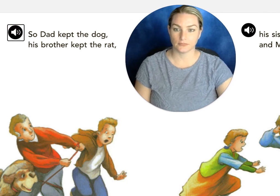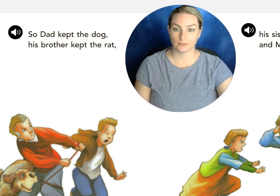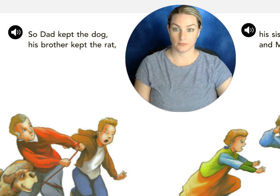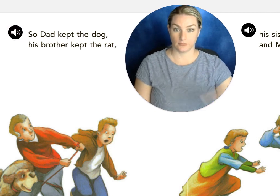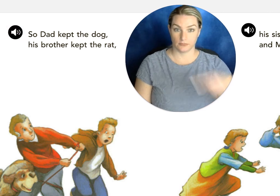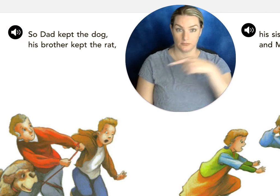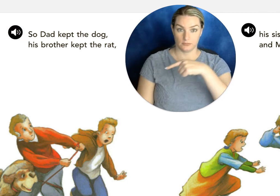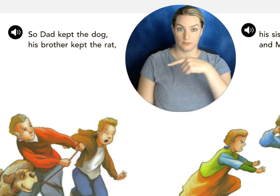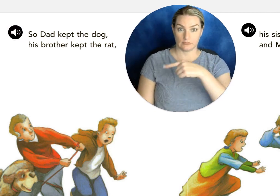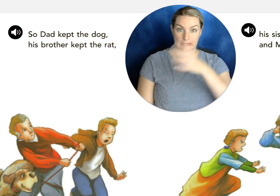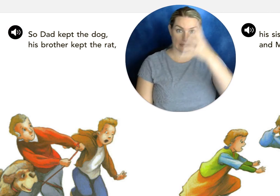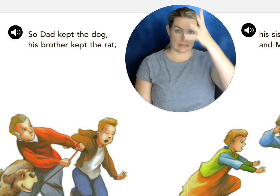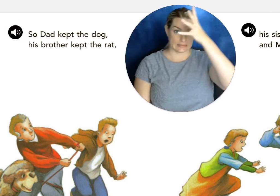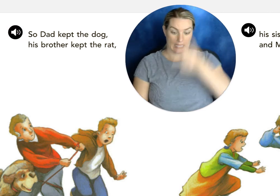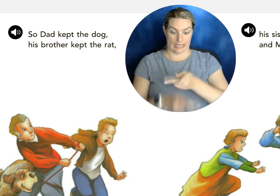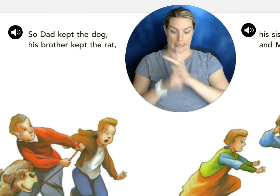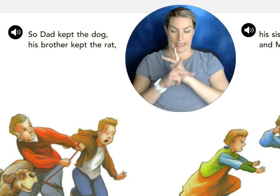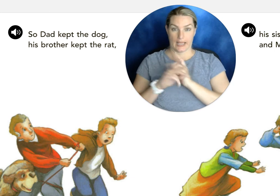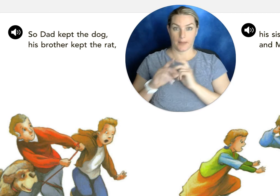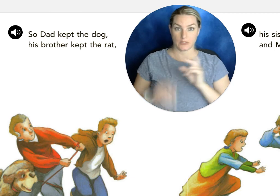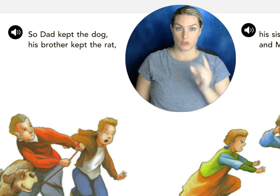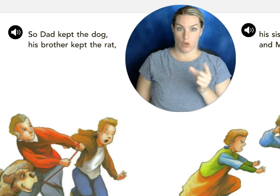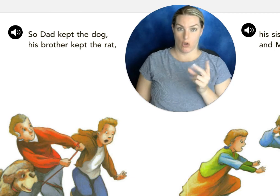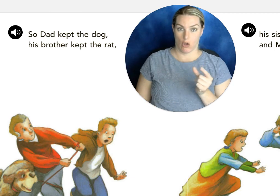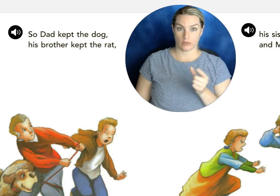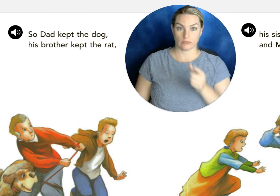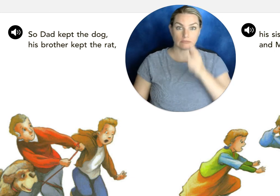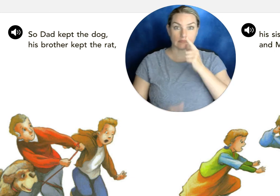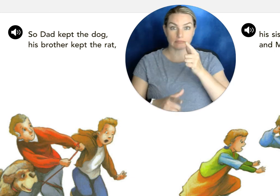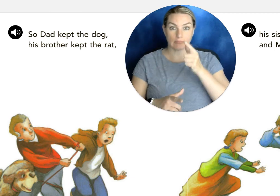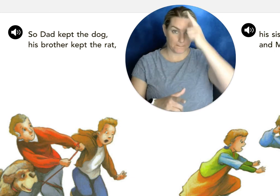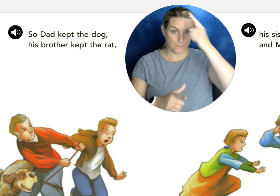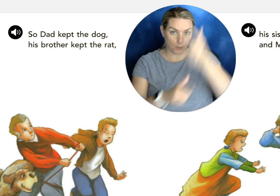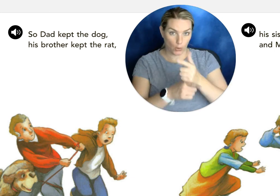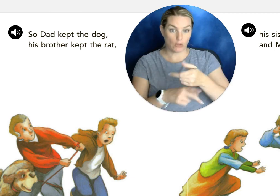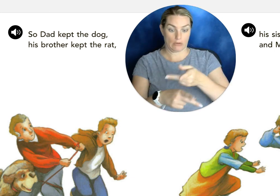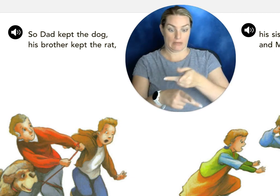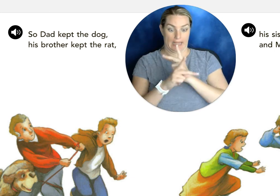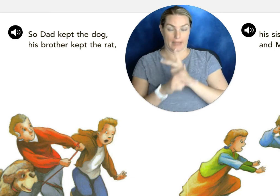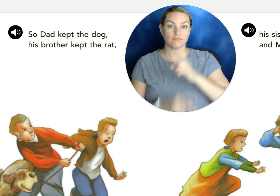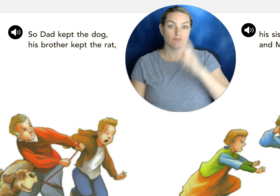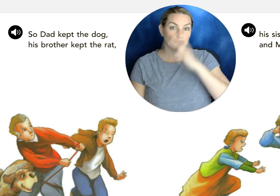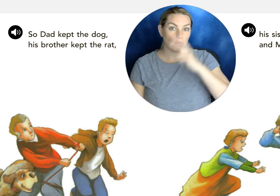So Dad kept the dog, his brother kept the rat.